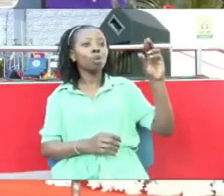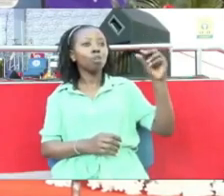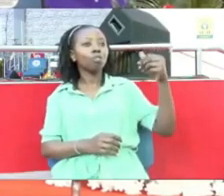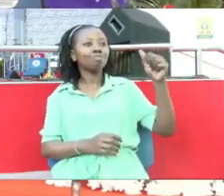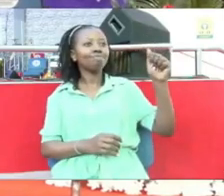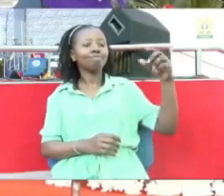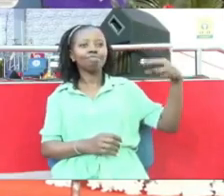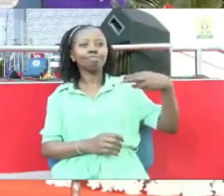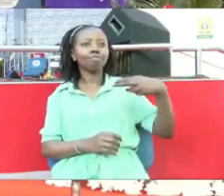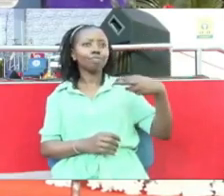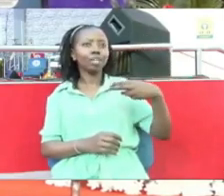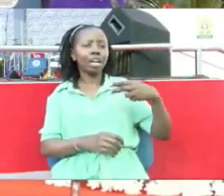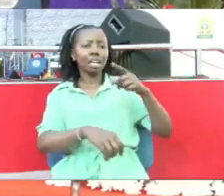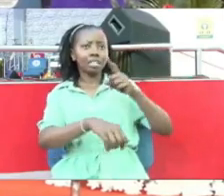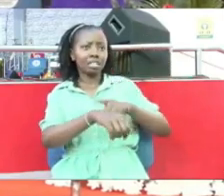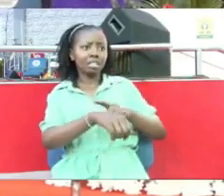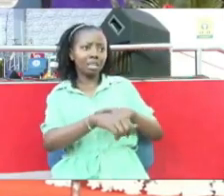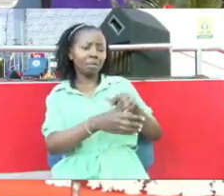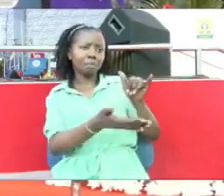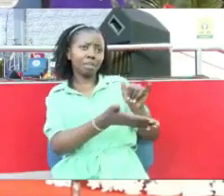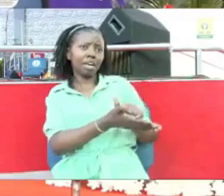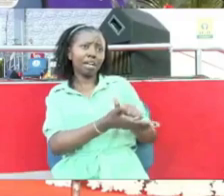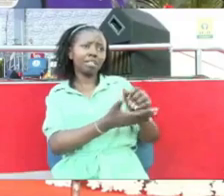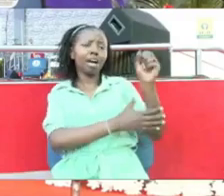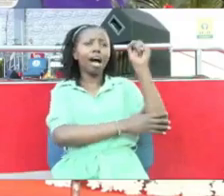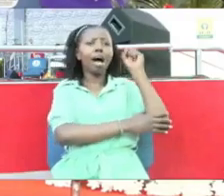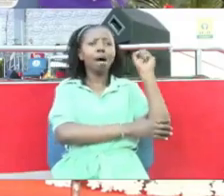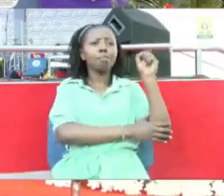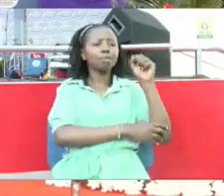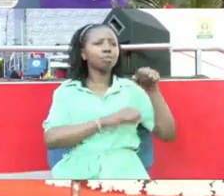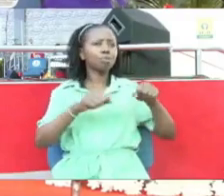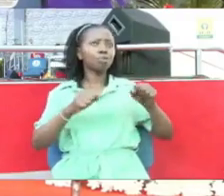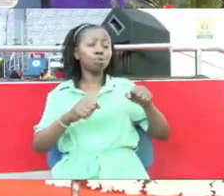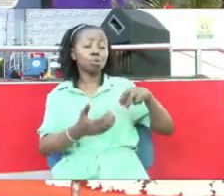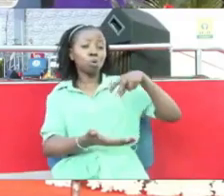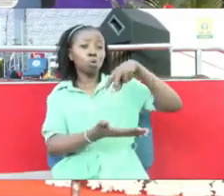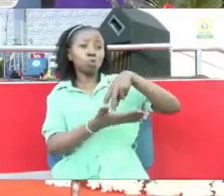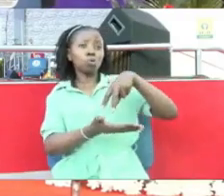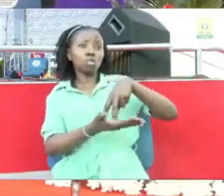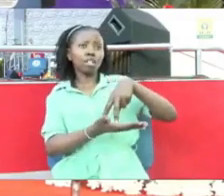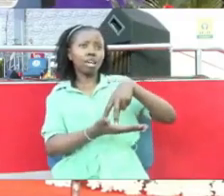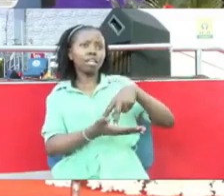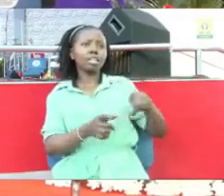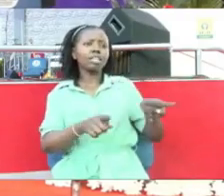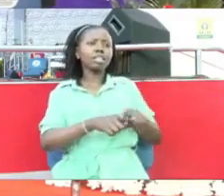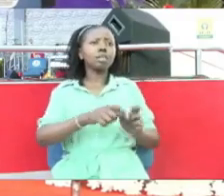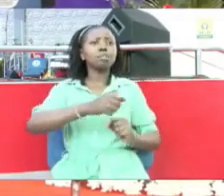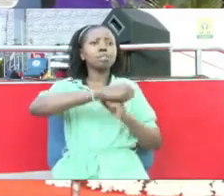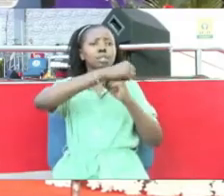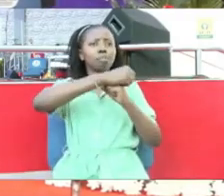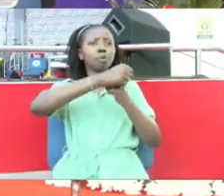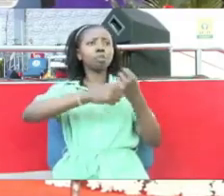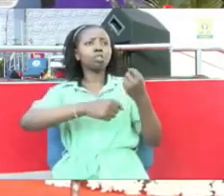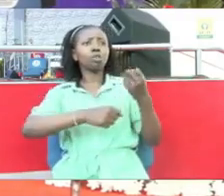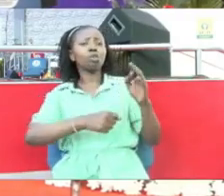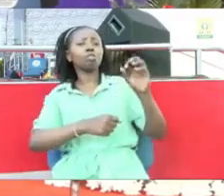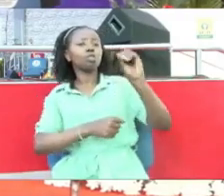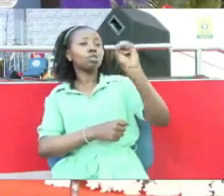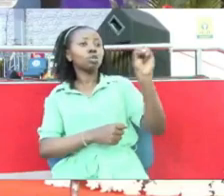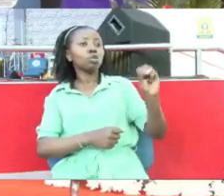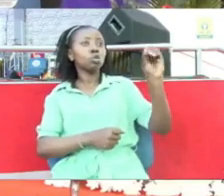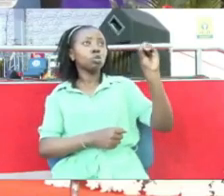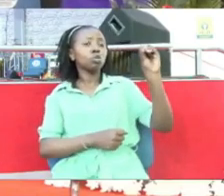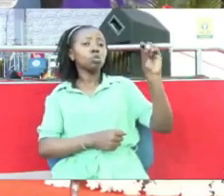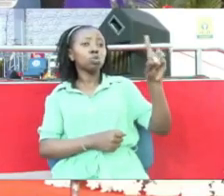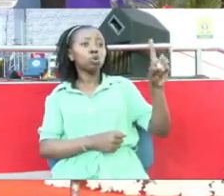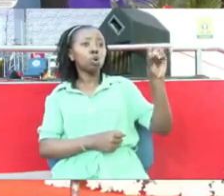Gomora. And it was at that point that Abraham was now able to stand in the gap on behalf of Sodom and Gomorrah, because his nephew and